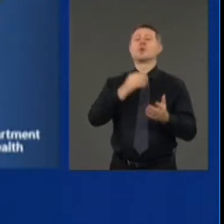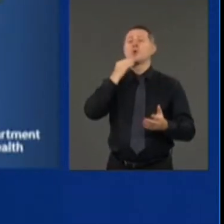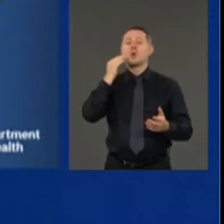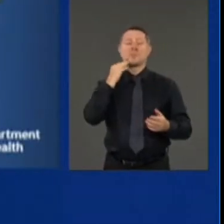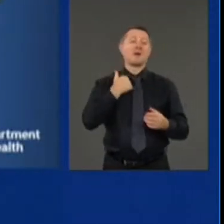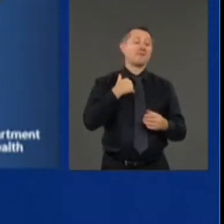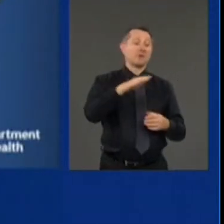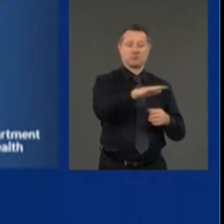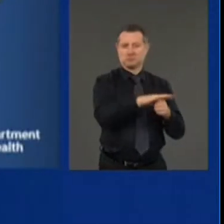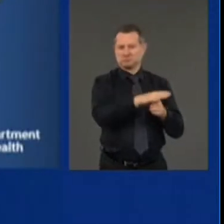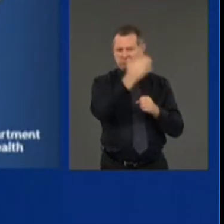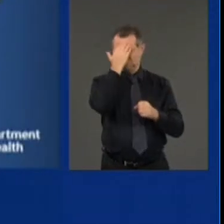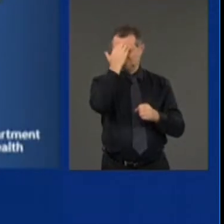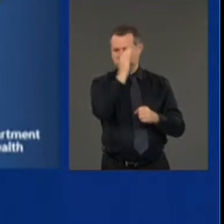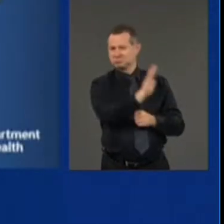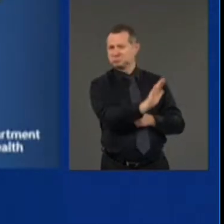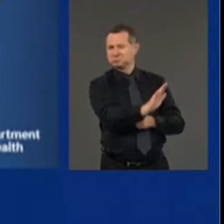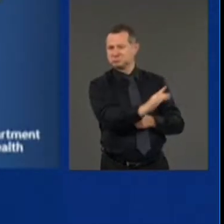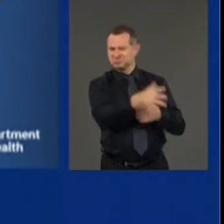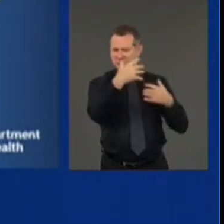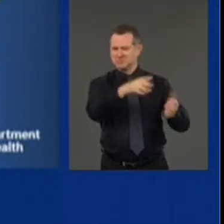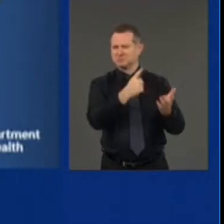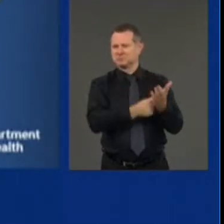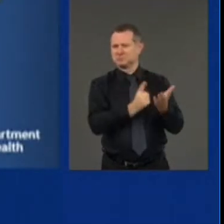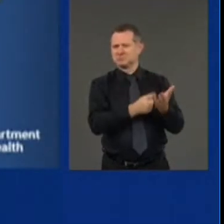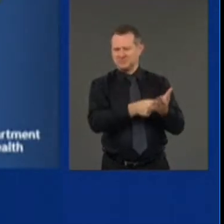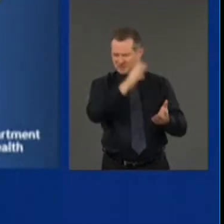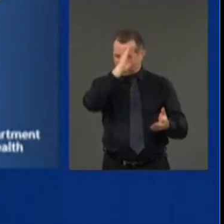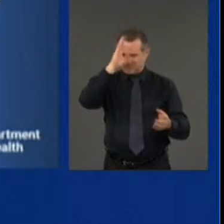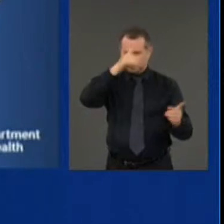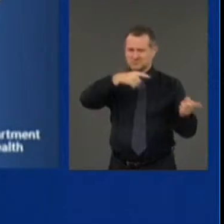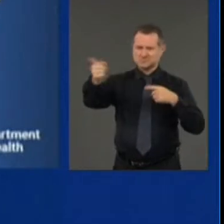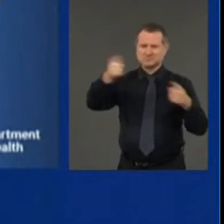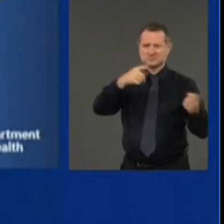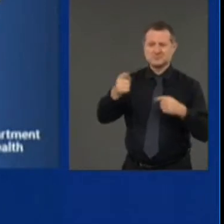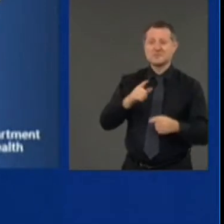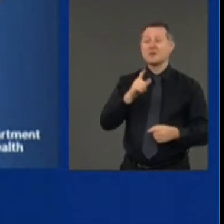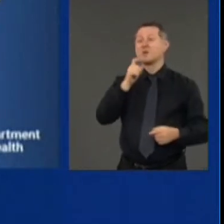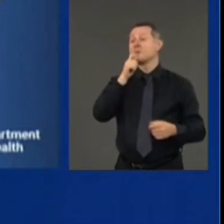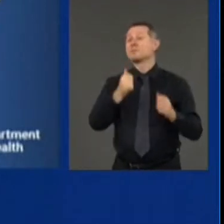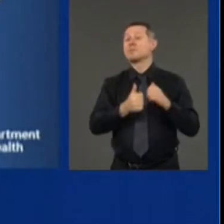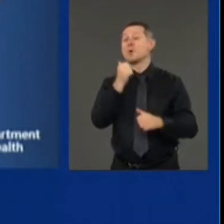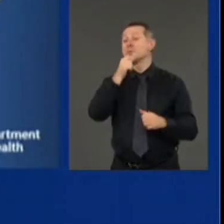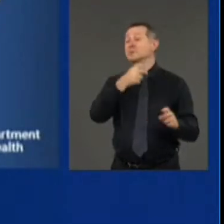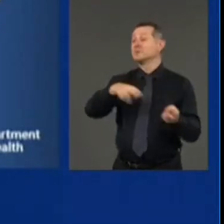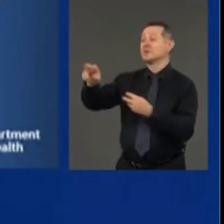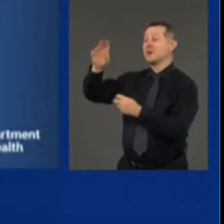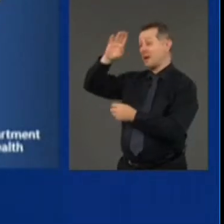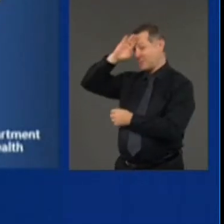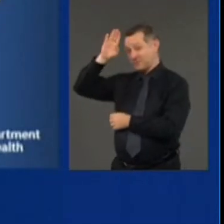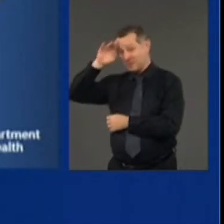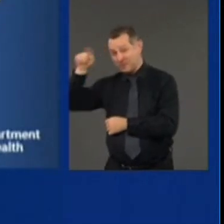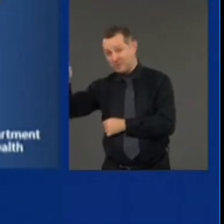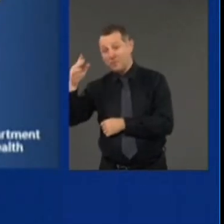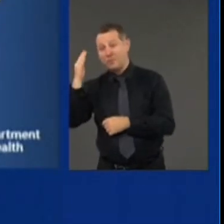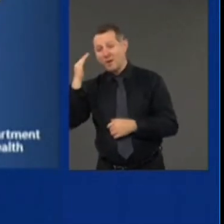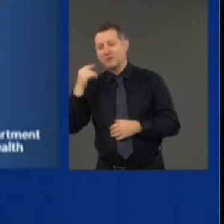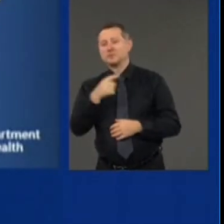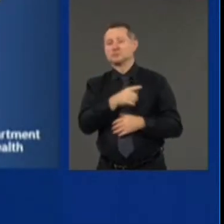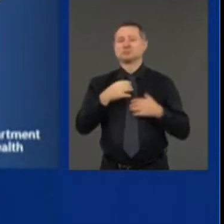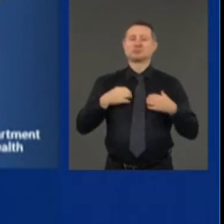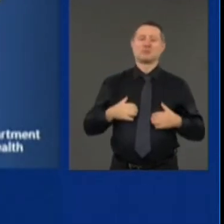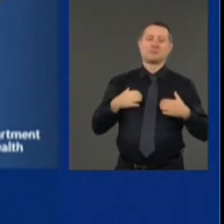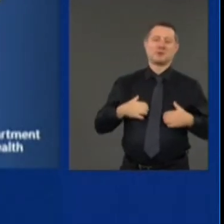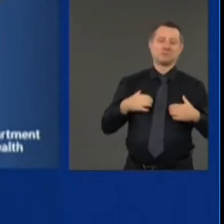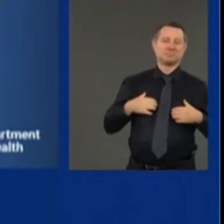conversations with the hospitals, the vast majority of residents who went to the hospital went because of respiratory issues, invariably